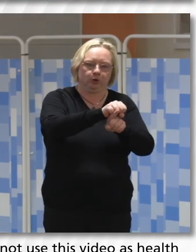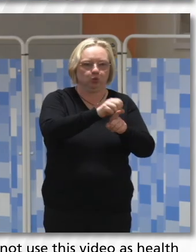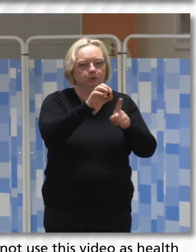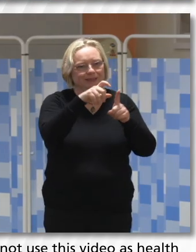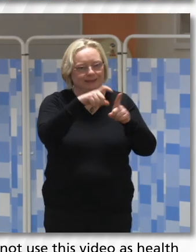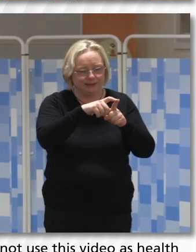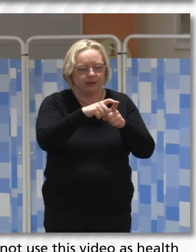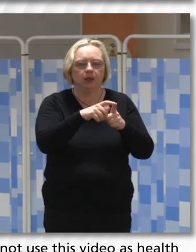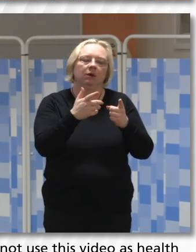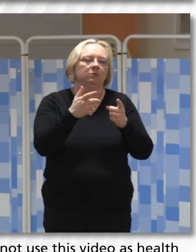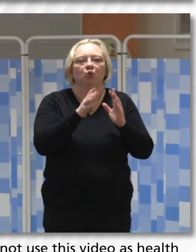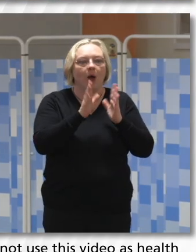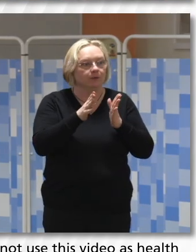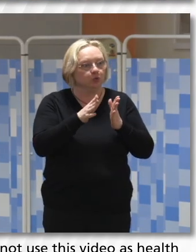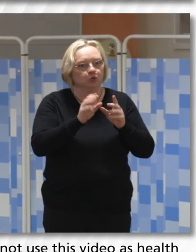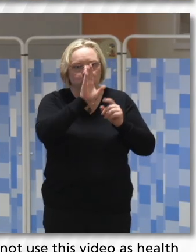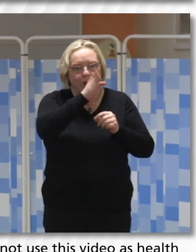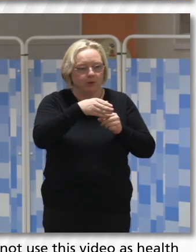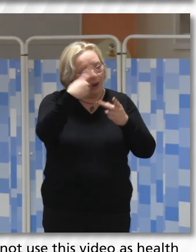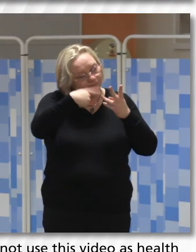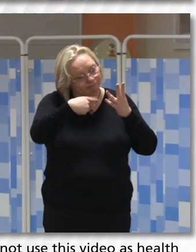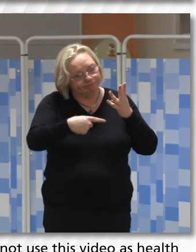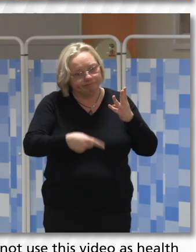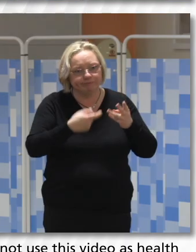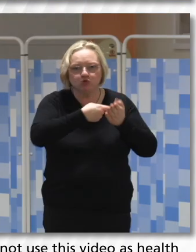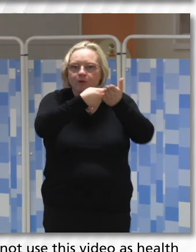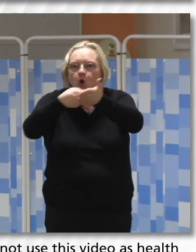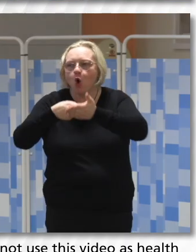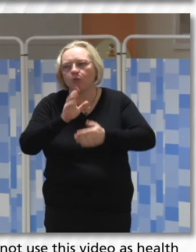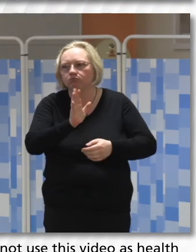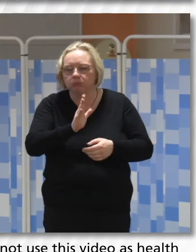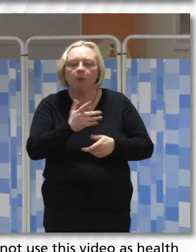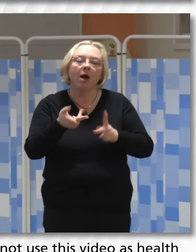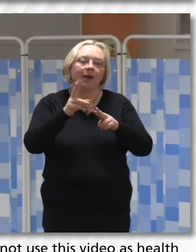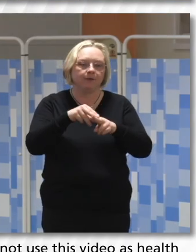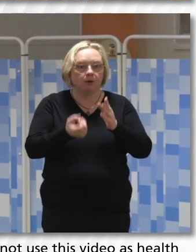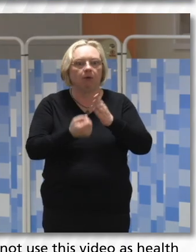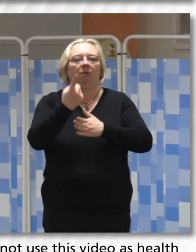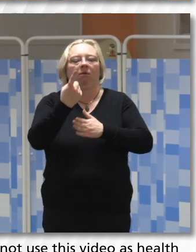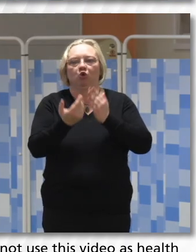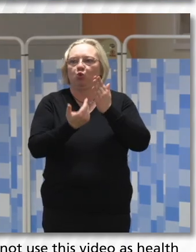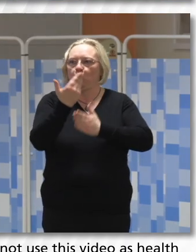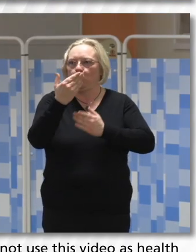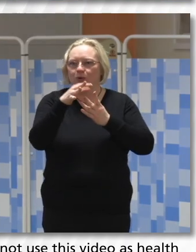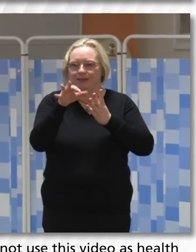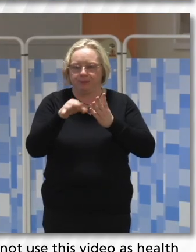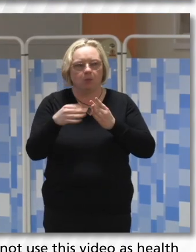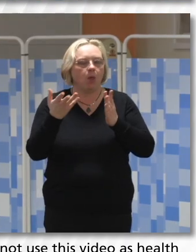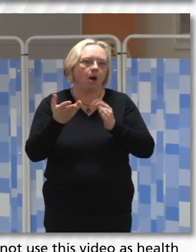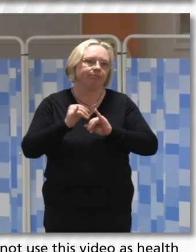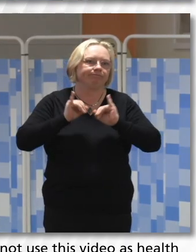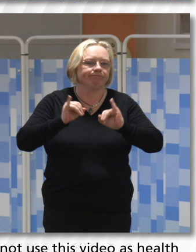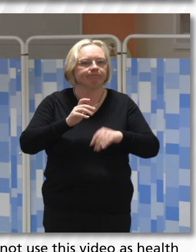if symptoms arise. For example, if somebody's experiencing poor sleep, and